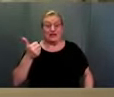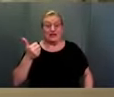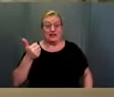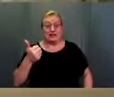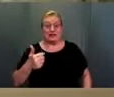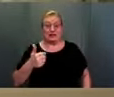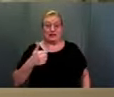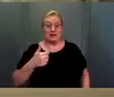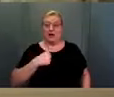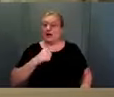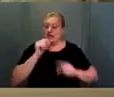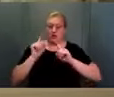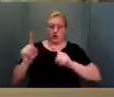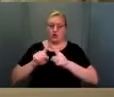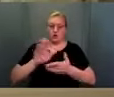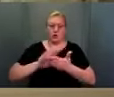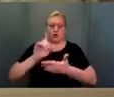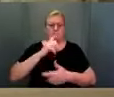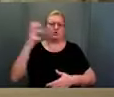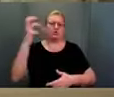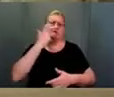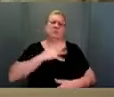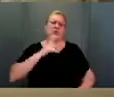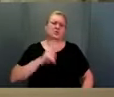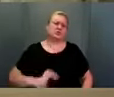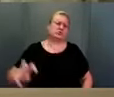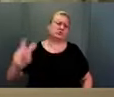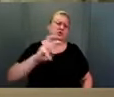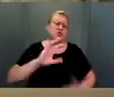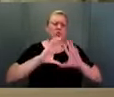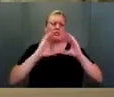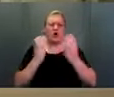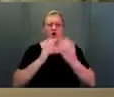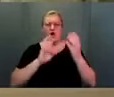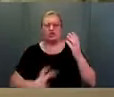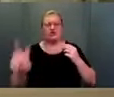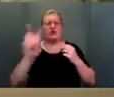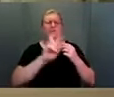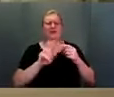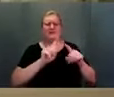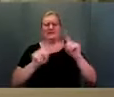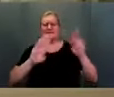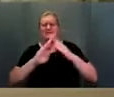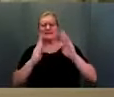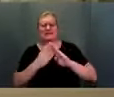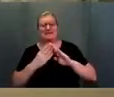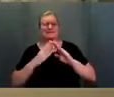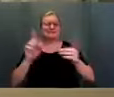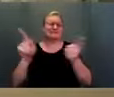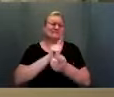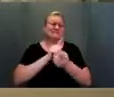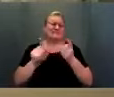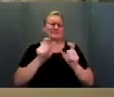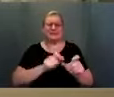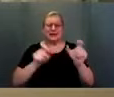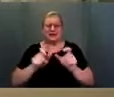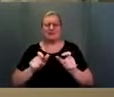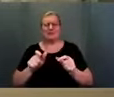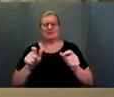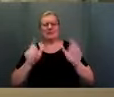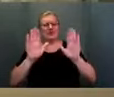I didn't get to go to college, but I had an amazing journey. I traveled around the world. I've been to many cities, met many great people, sat with great leaders